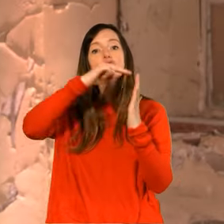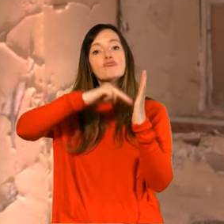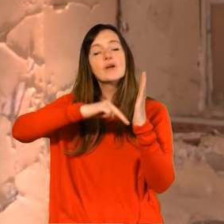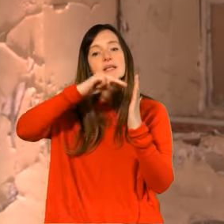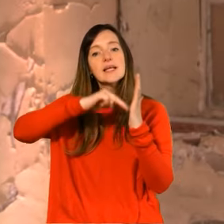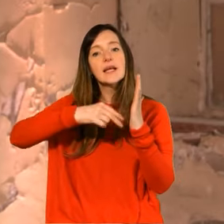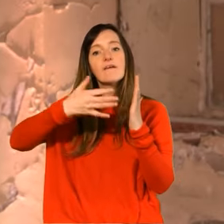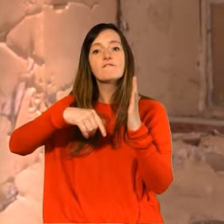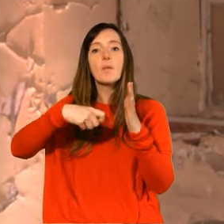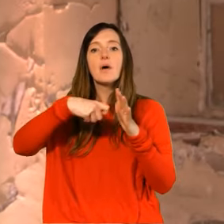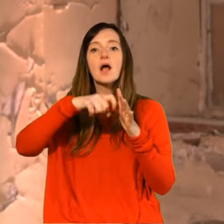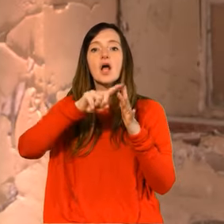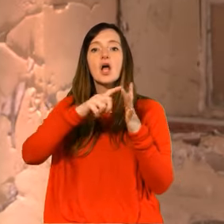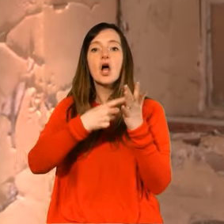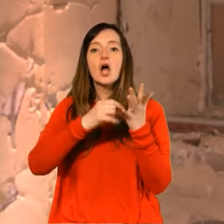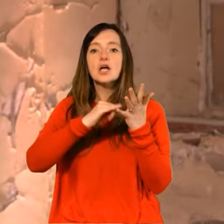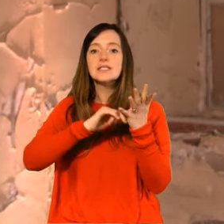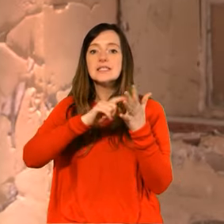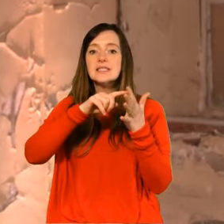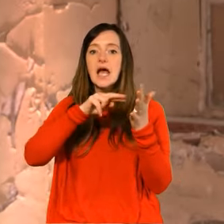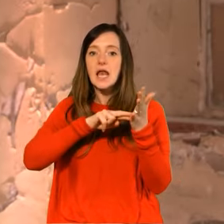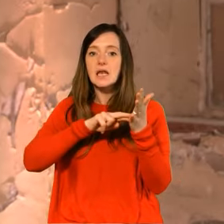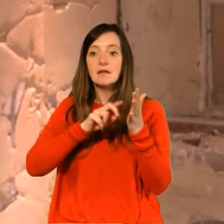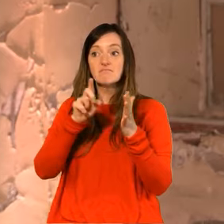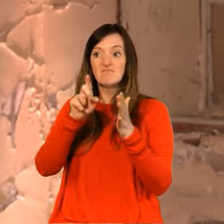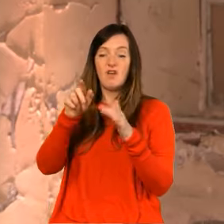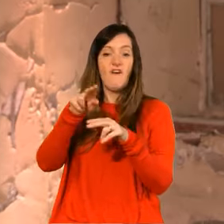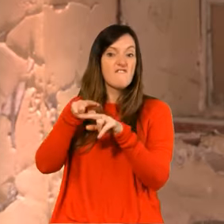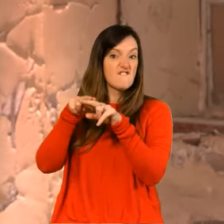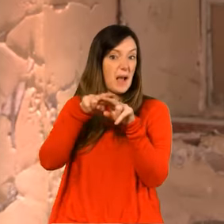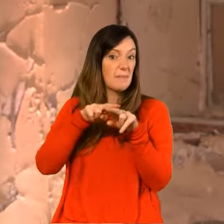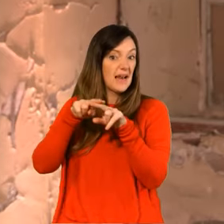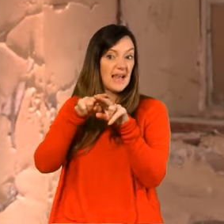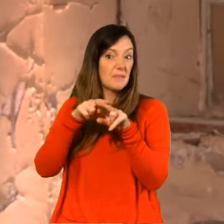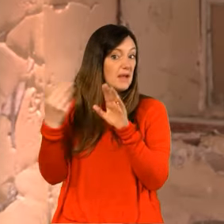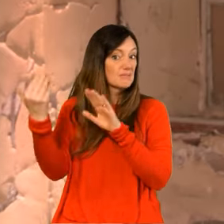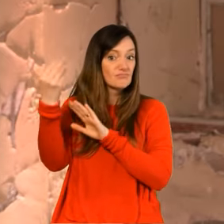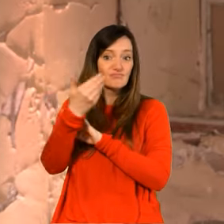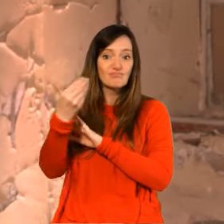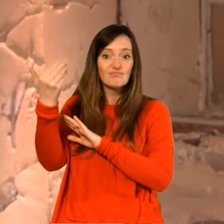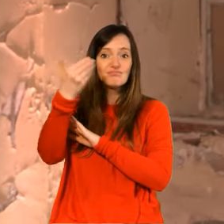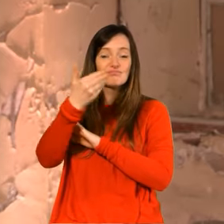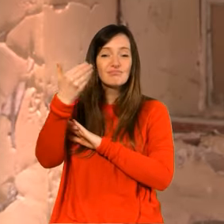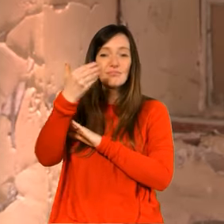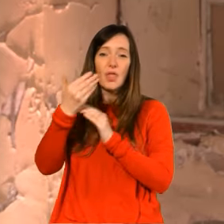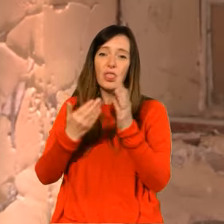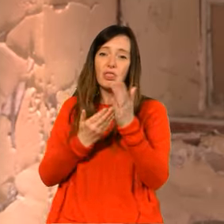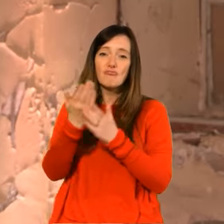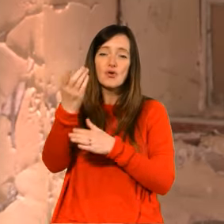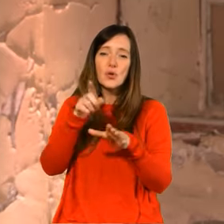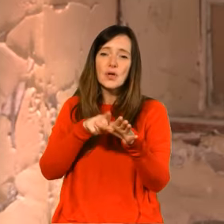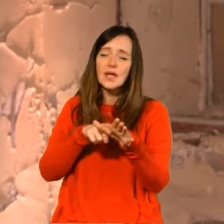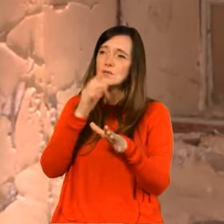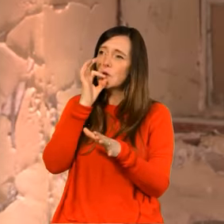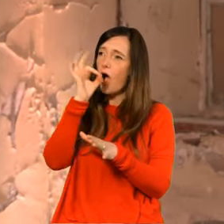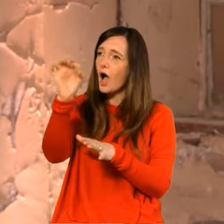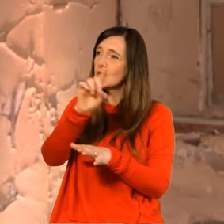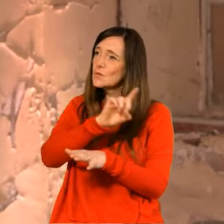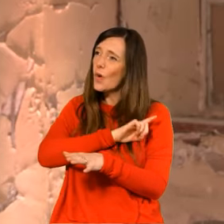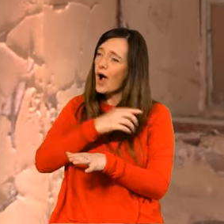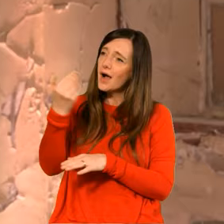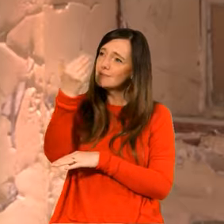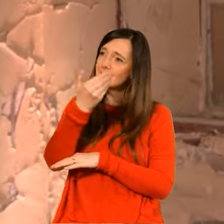her family to the convention for a number of years now. Earlier, we asked Kirsten, why is it that she keeps coming year after